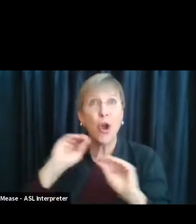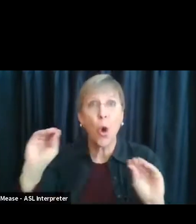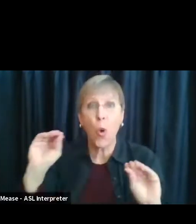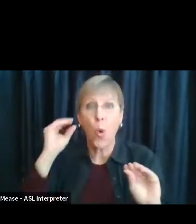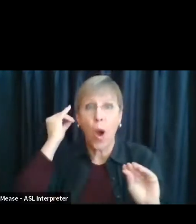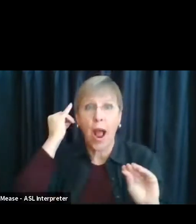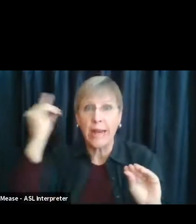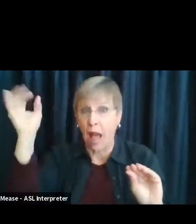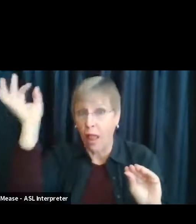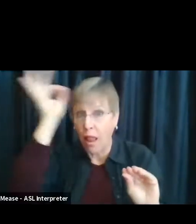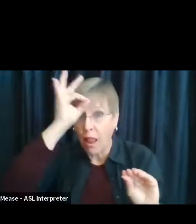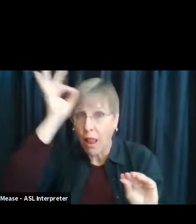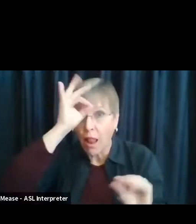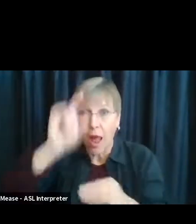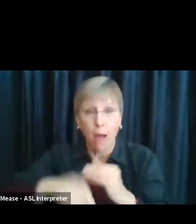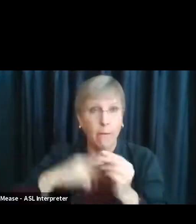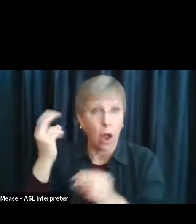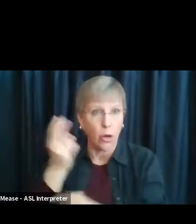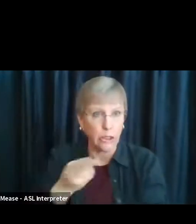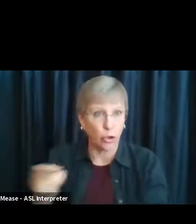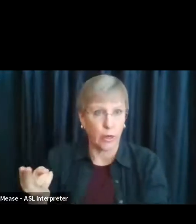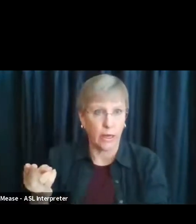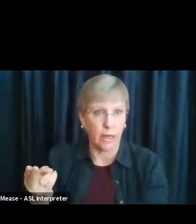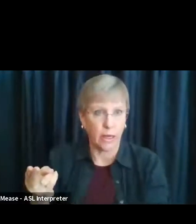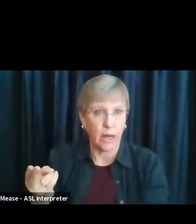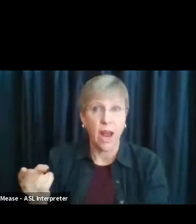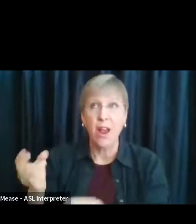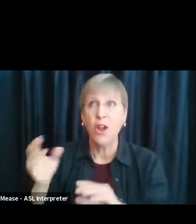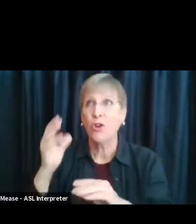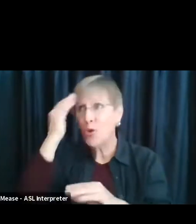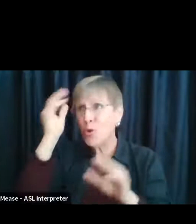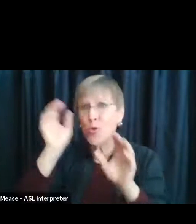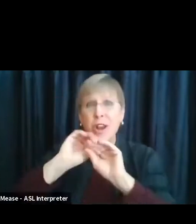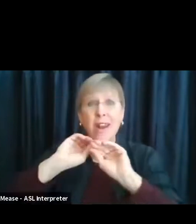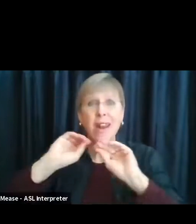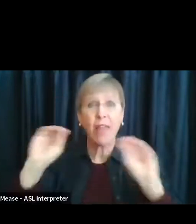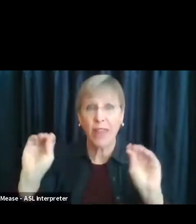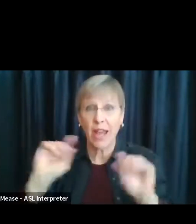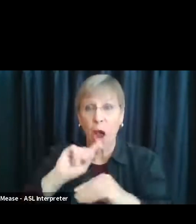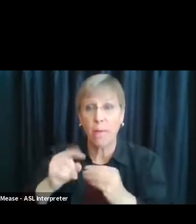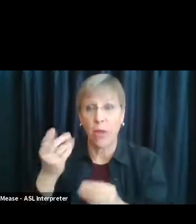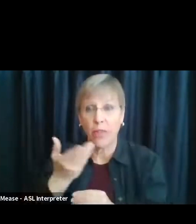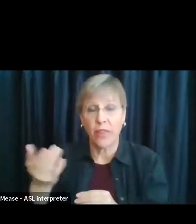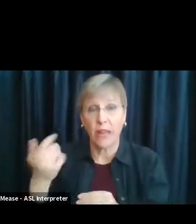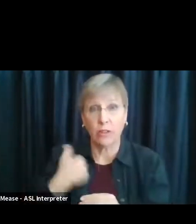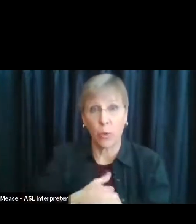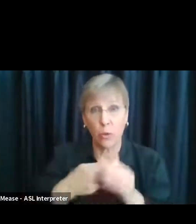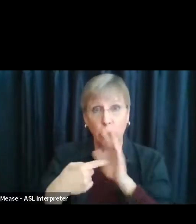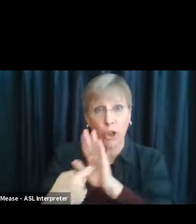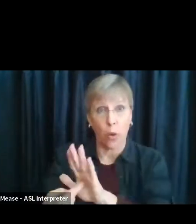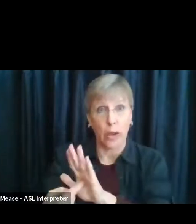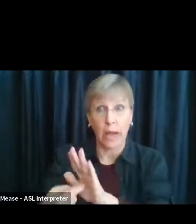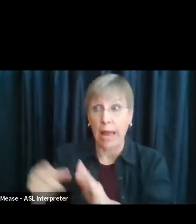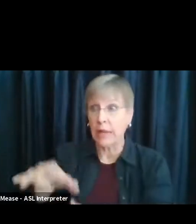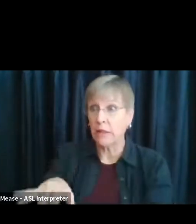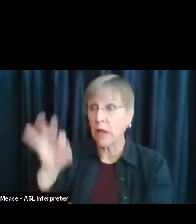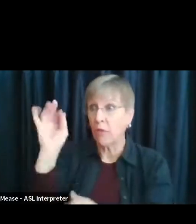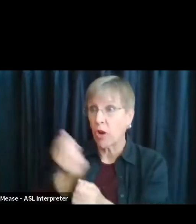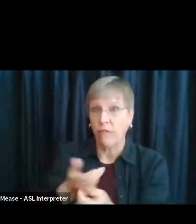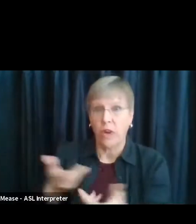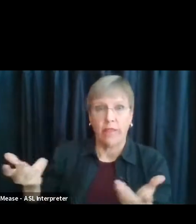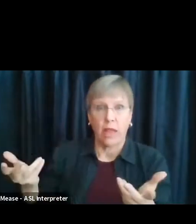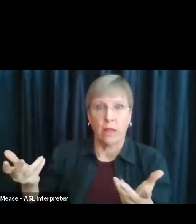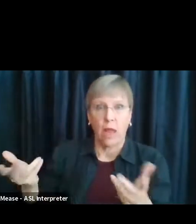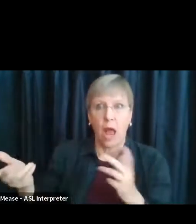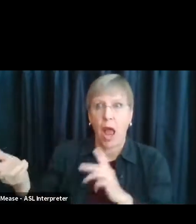idea about their history, who didn't know anything about the objects that we were showing, and who discovered everything.